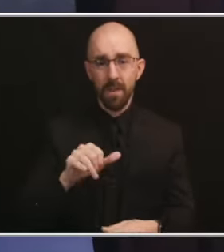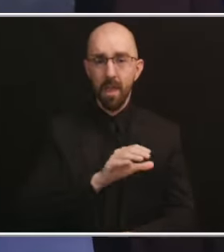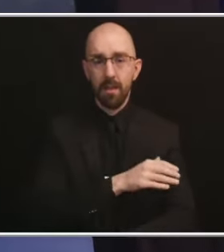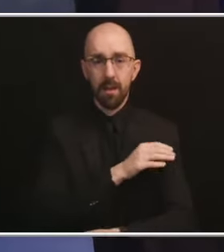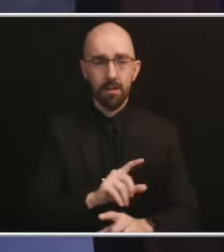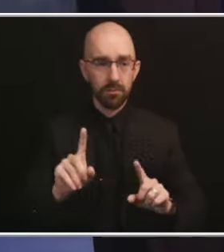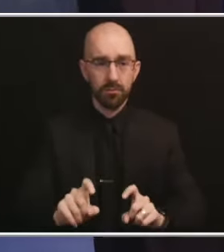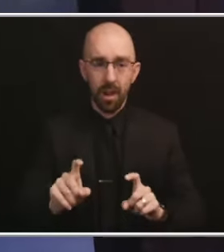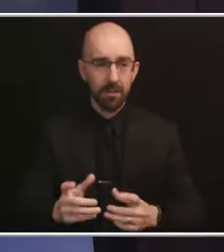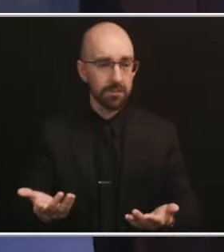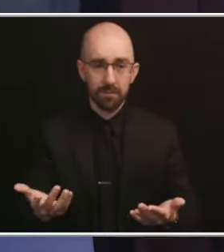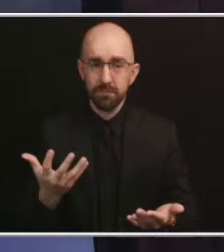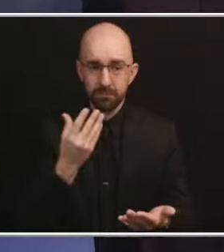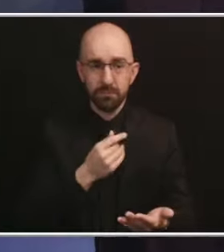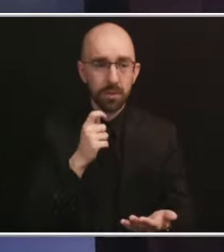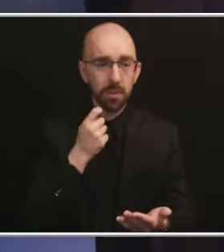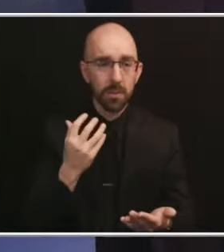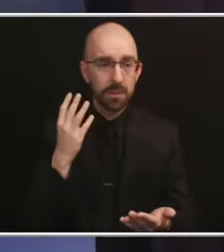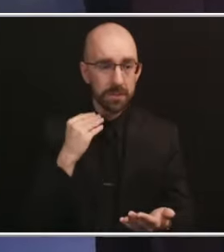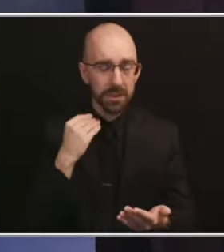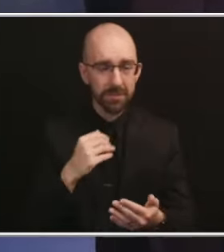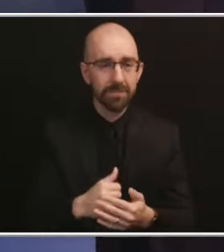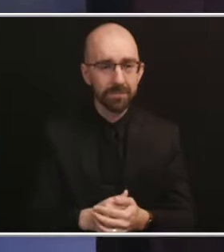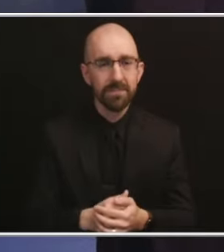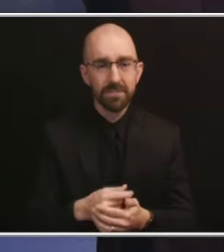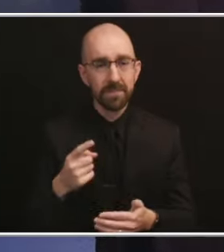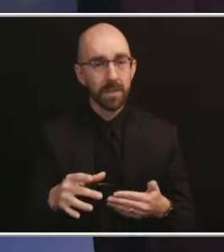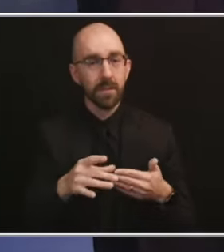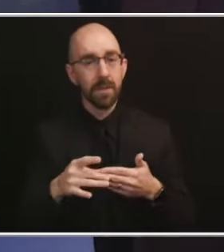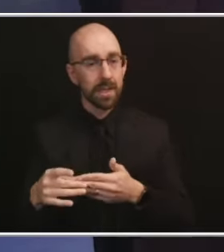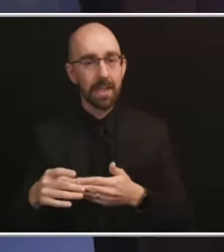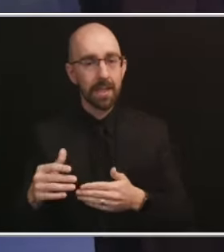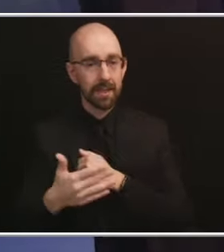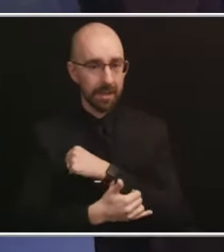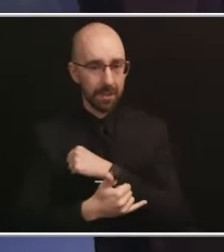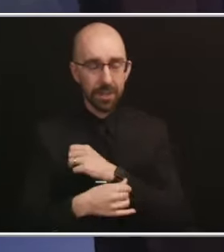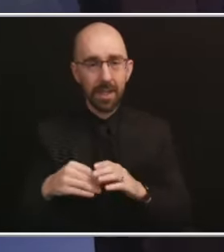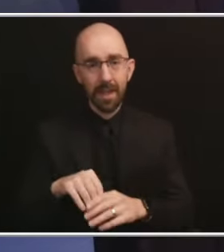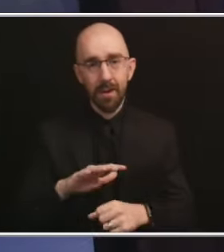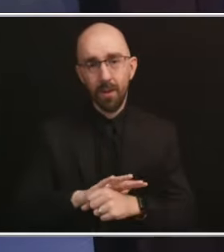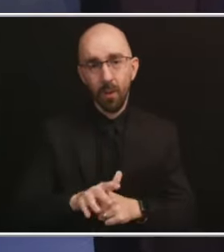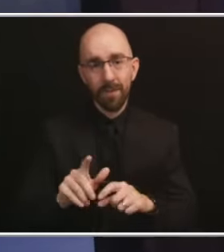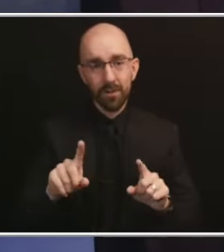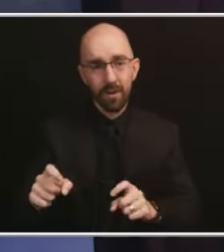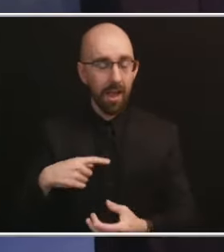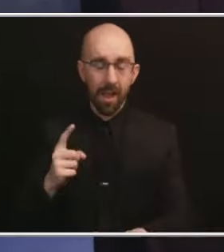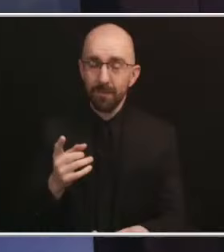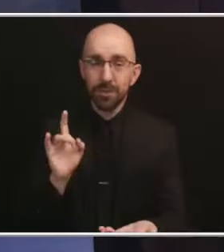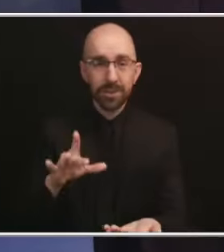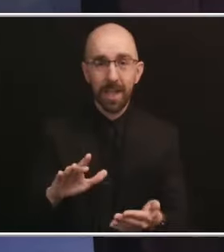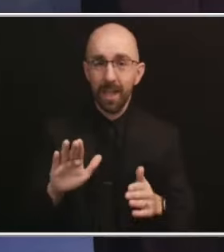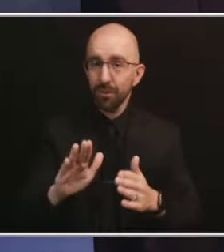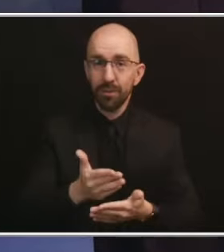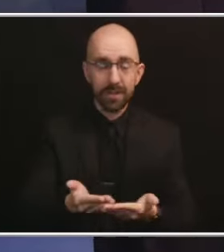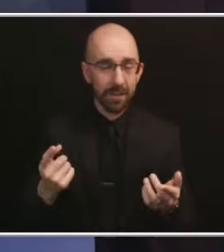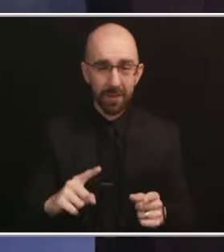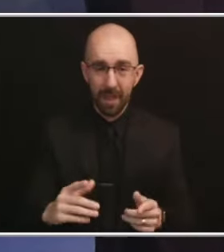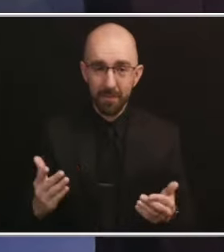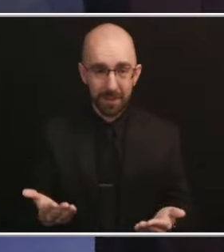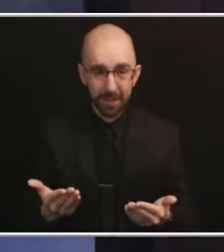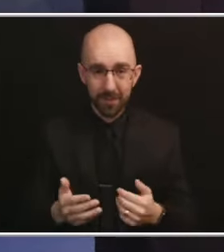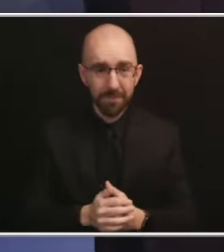was a pretty cool experience. And we led the nation in enrollment in one of the COVID trials. So I'm just saying, We're- pretty good stuff here. Yes. How was that? Thanks to all of our docs